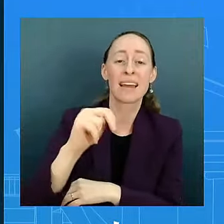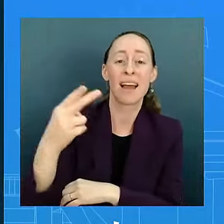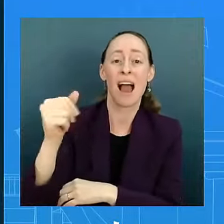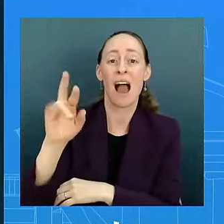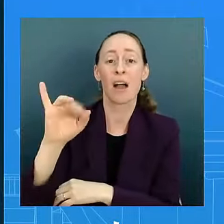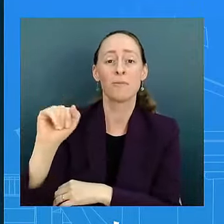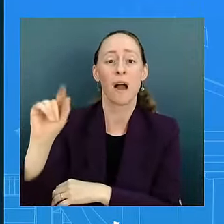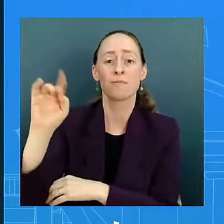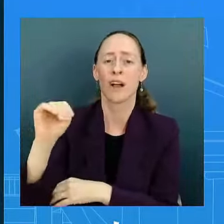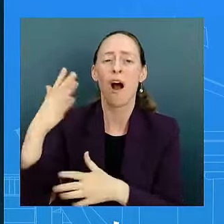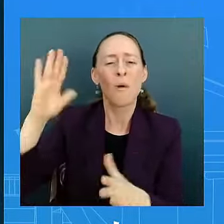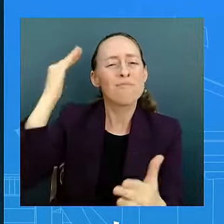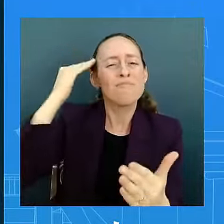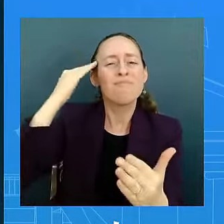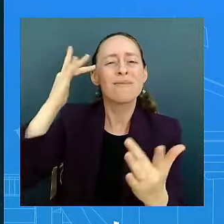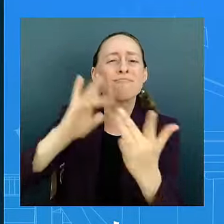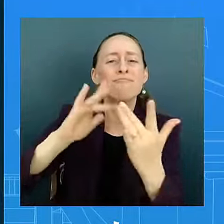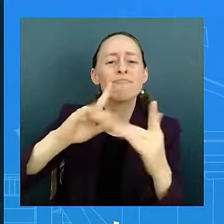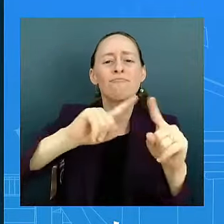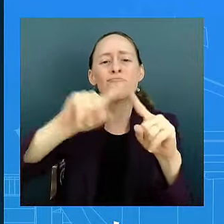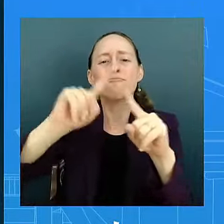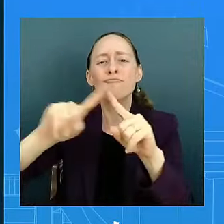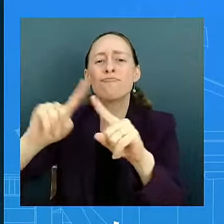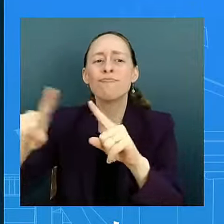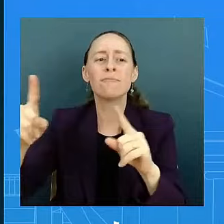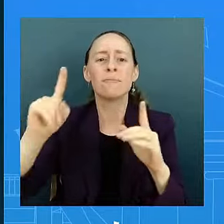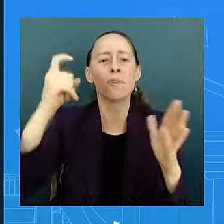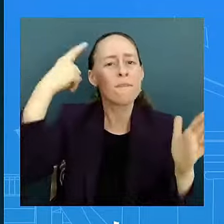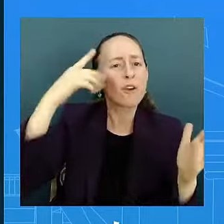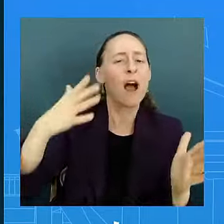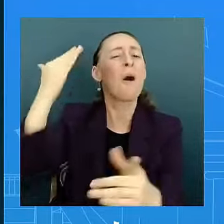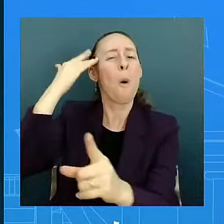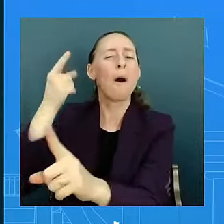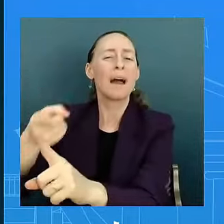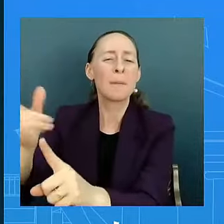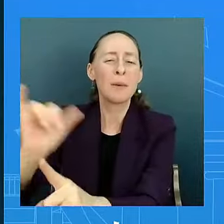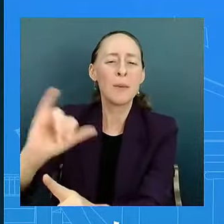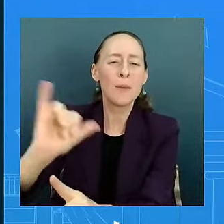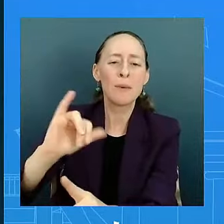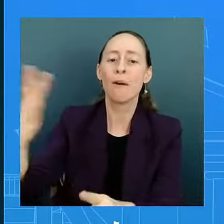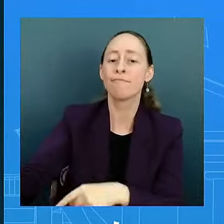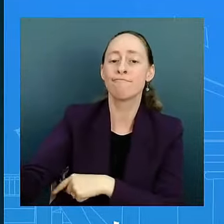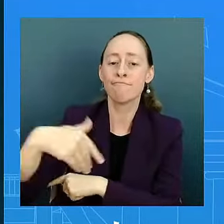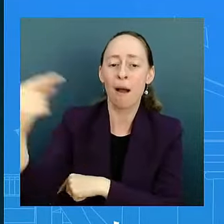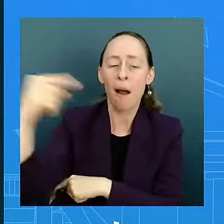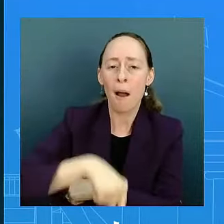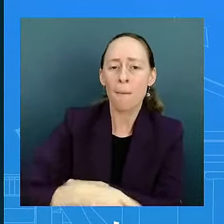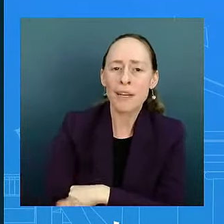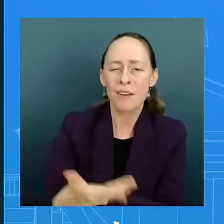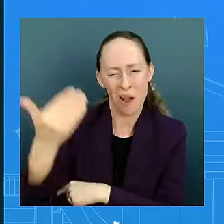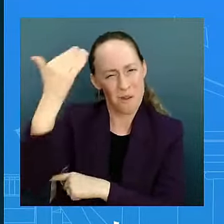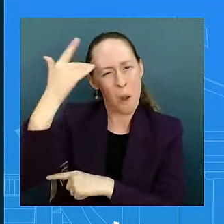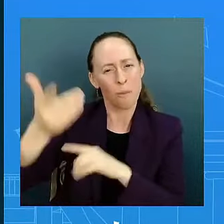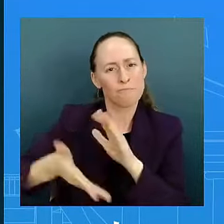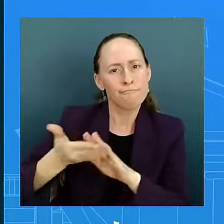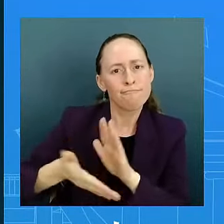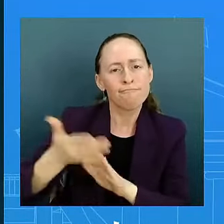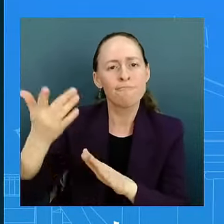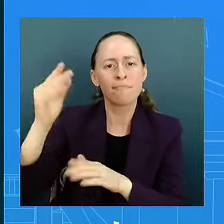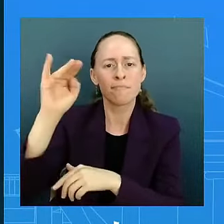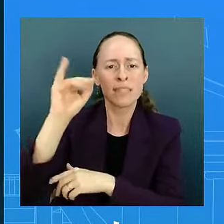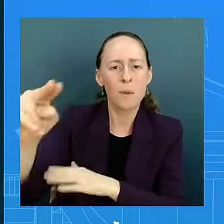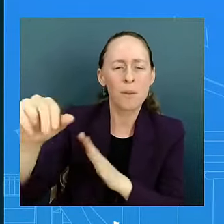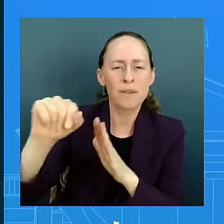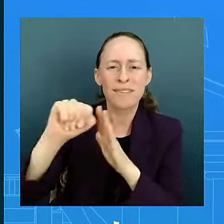Governor Walz as a strong, principled, effective leader who fights for working people, someone who has never forgotten where he came from growing